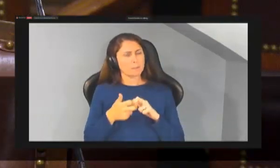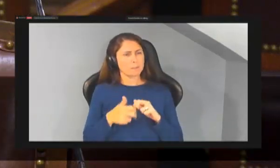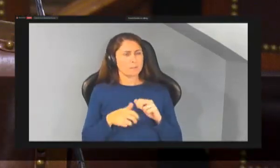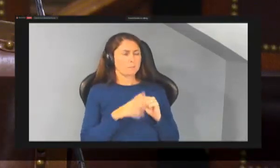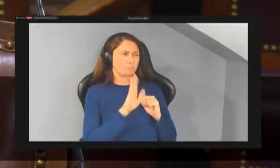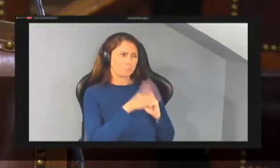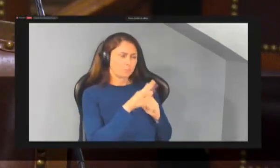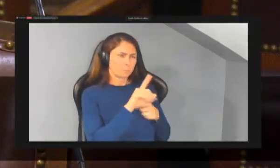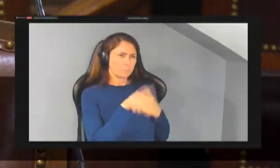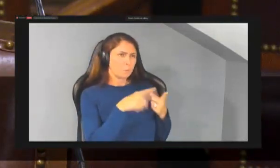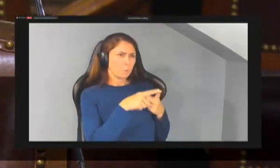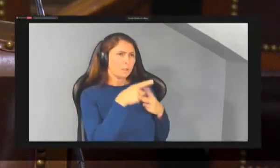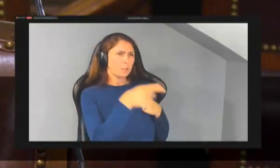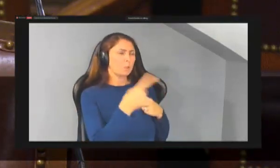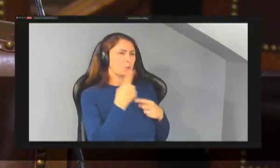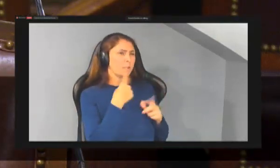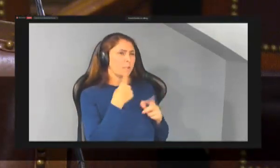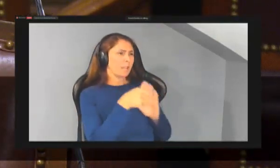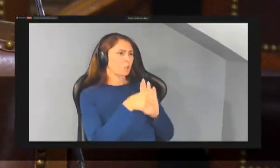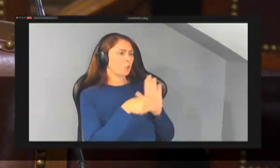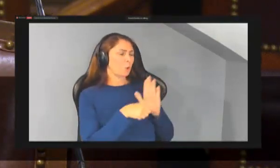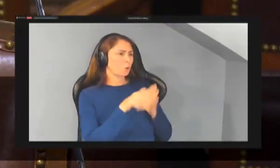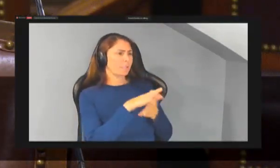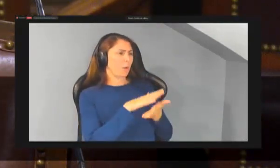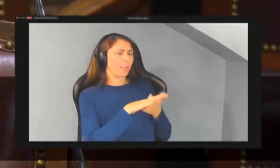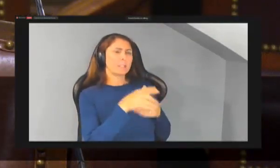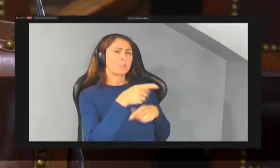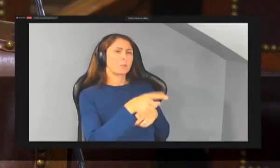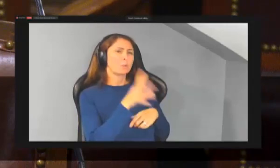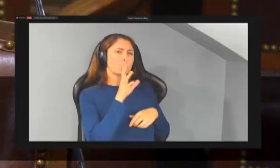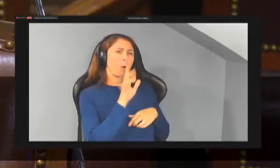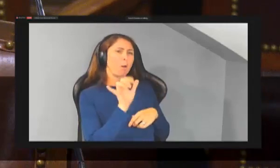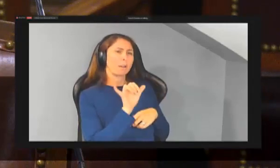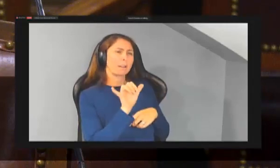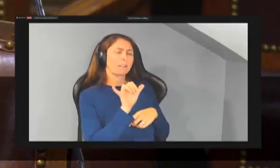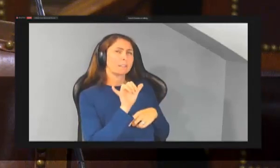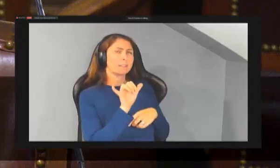say surgical sterilization, are you talking much like